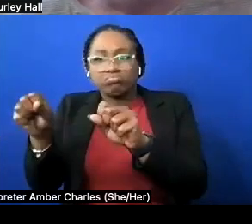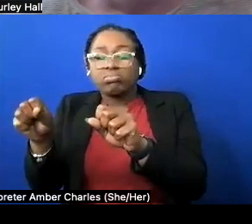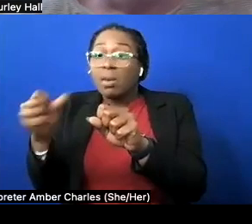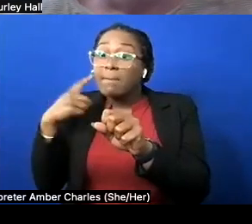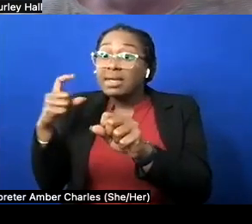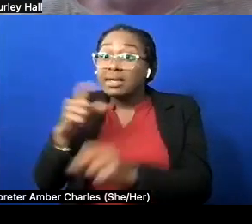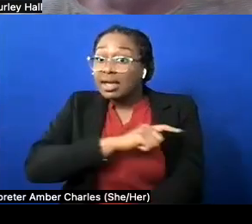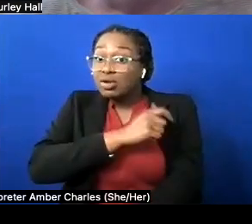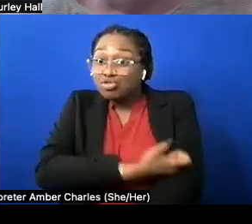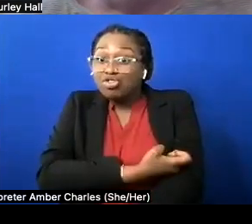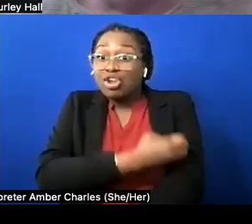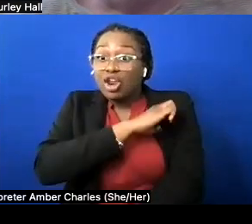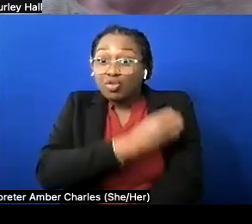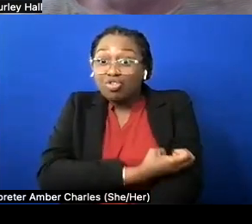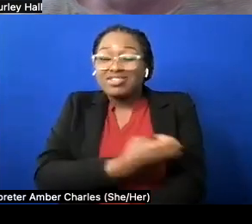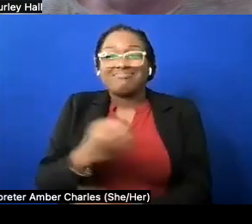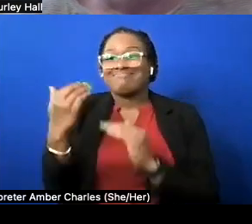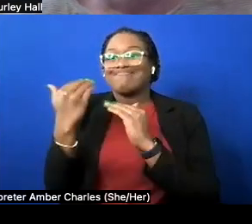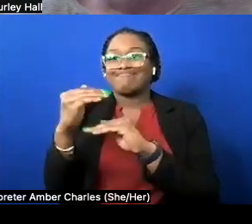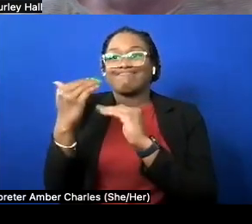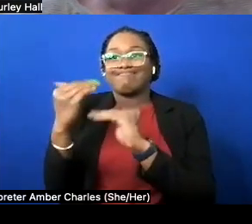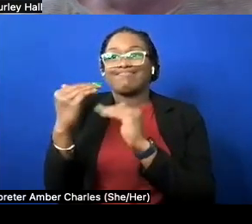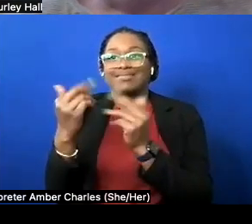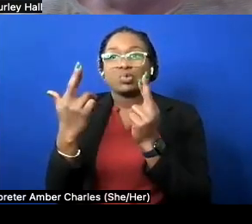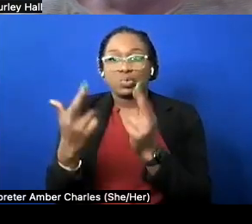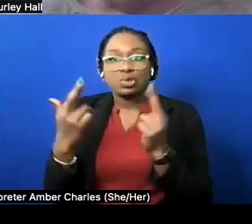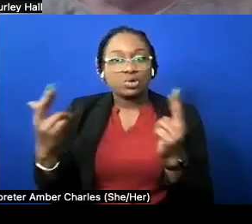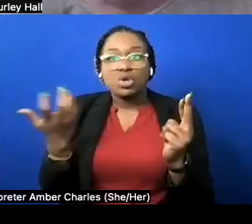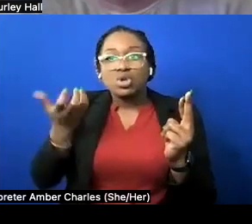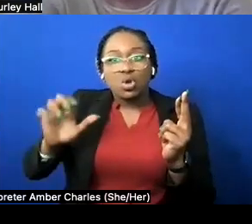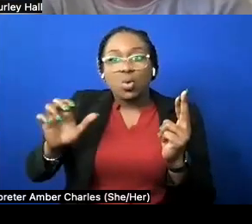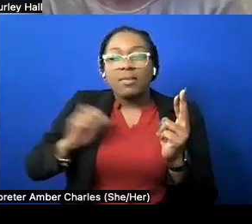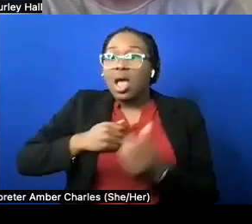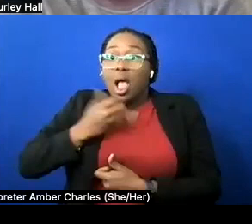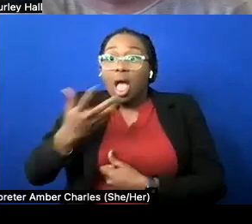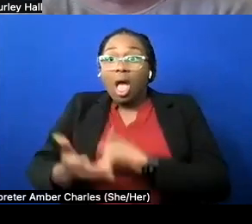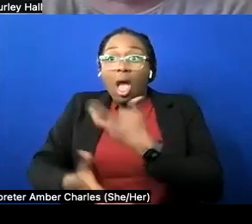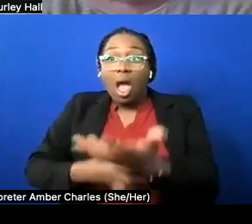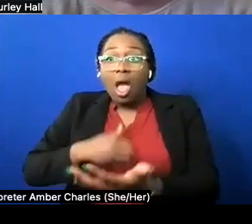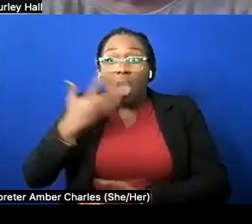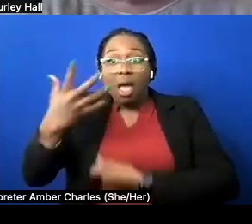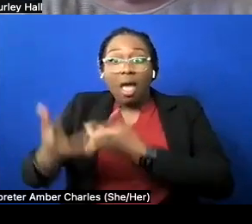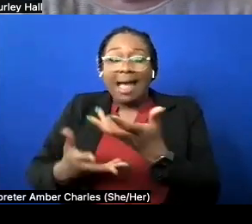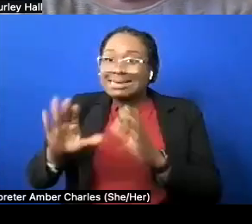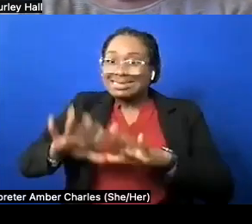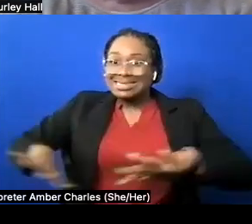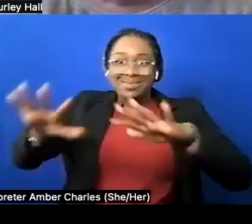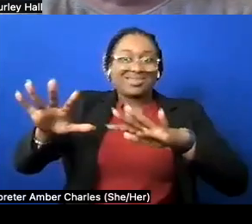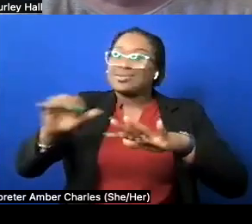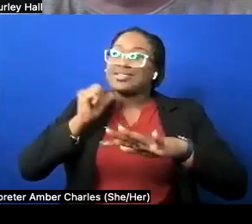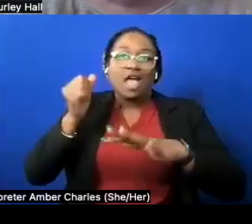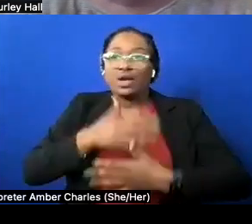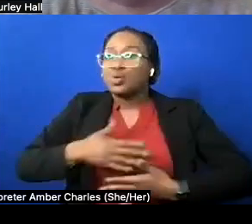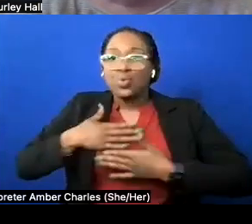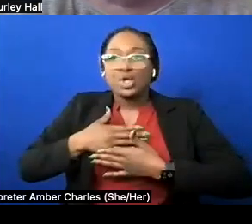is a finite resource. And you don't want to be pouring it into spaces that cannot appreciate who you